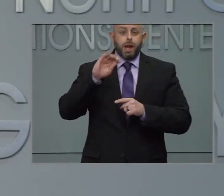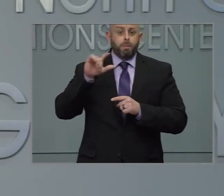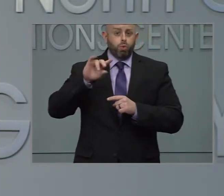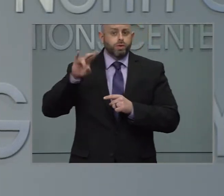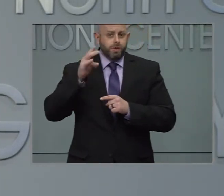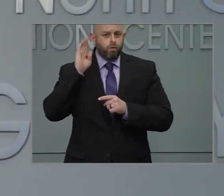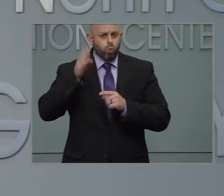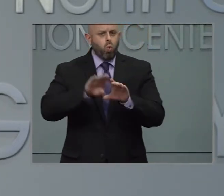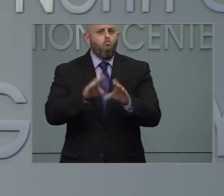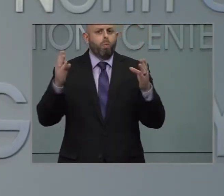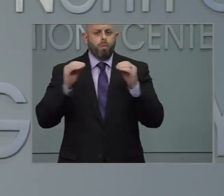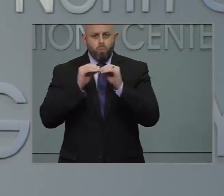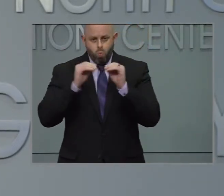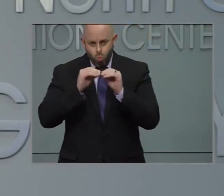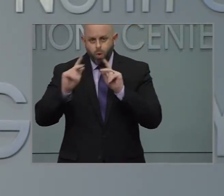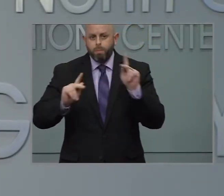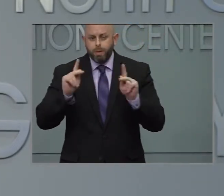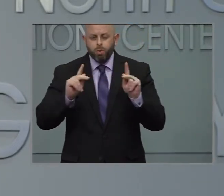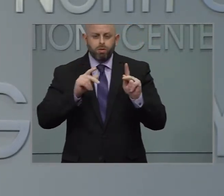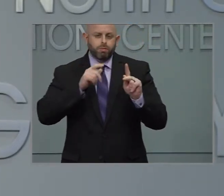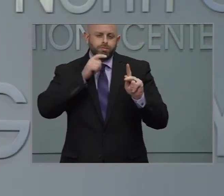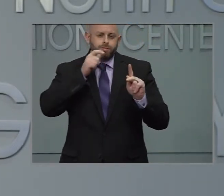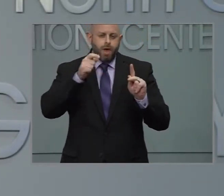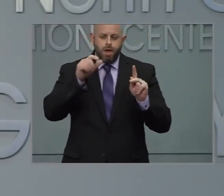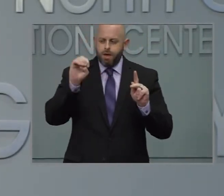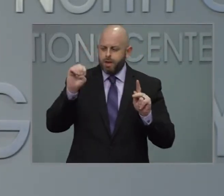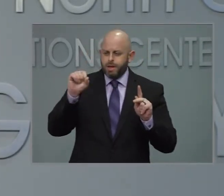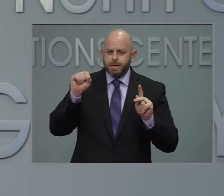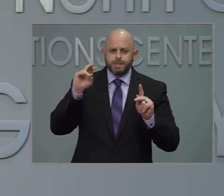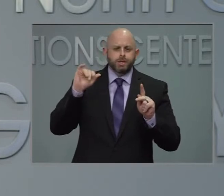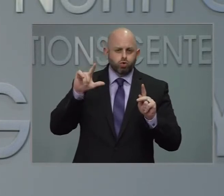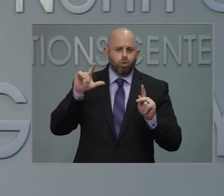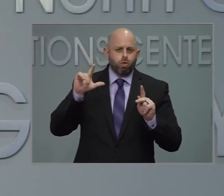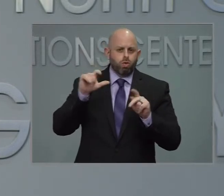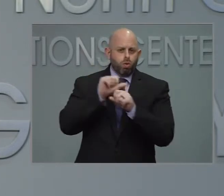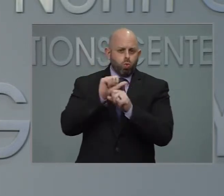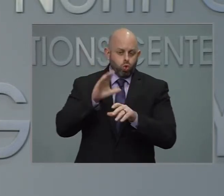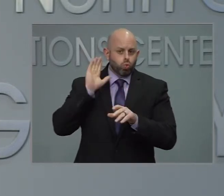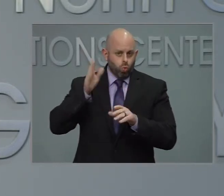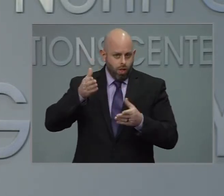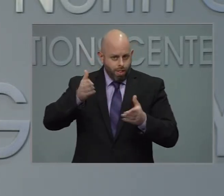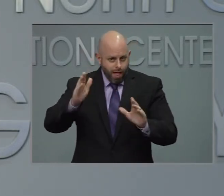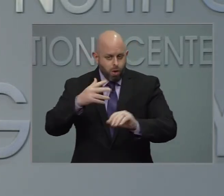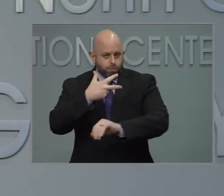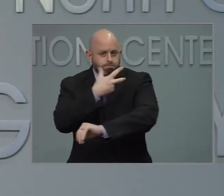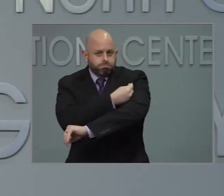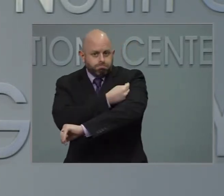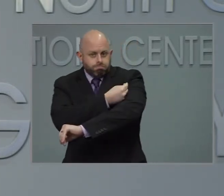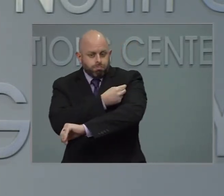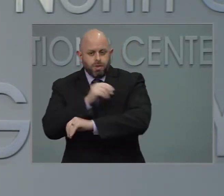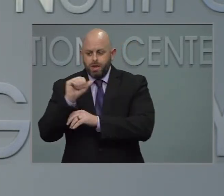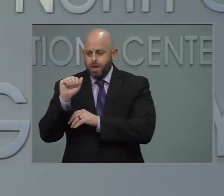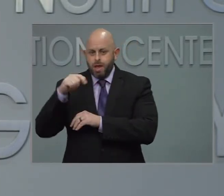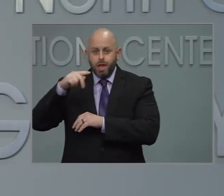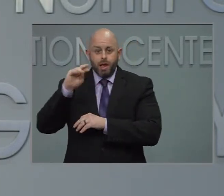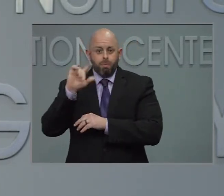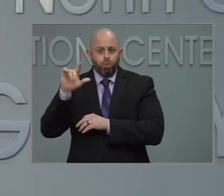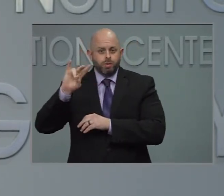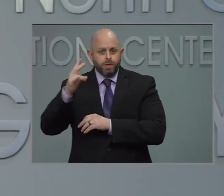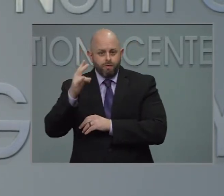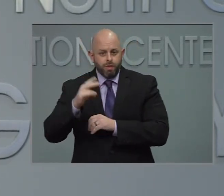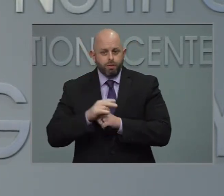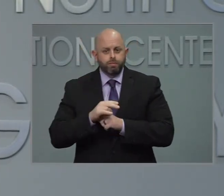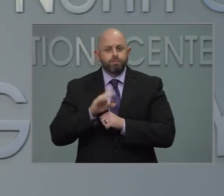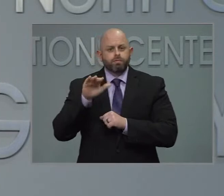Dr. Cohen address that specifically. And we are very hopeful as we look toward the